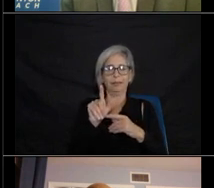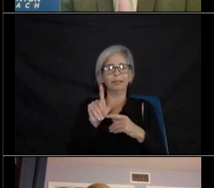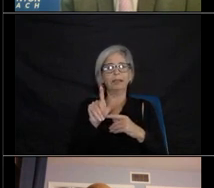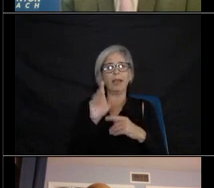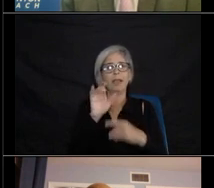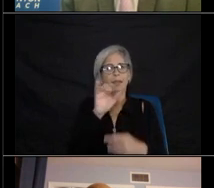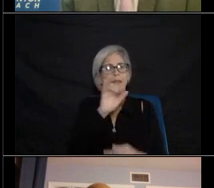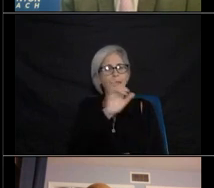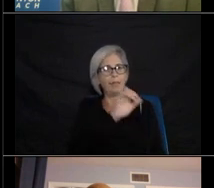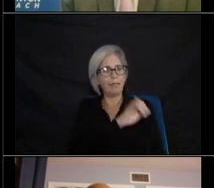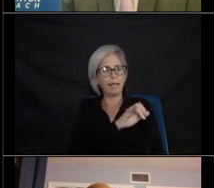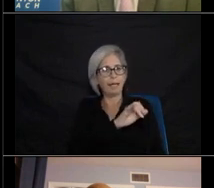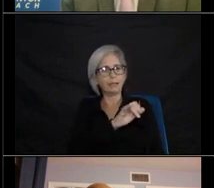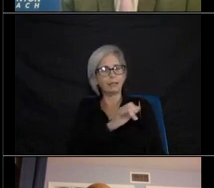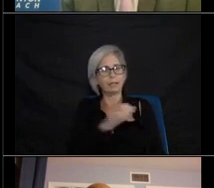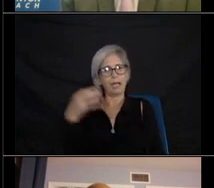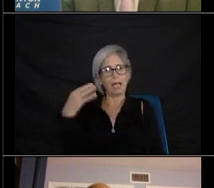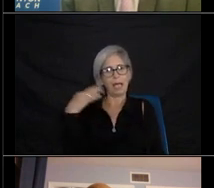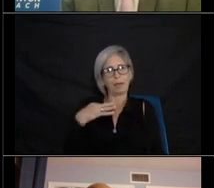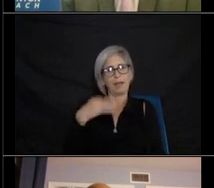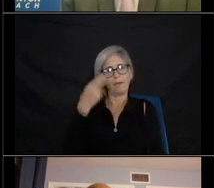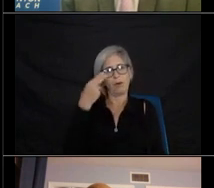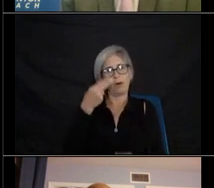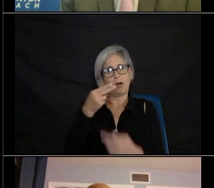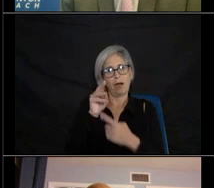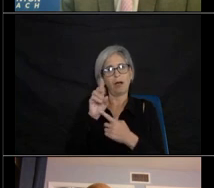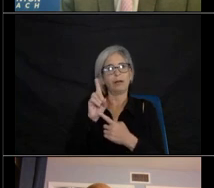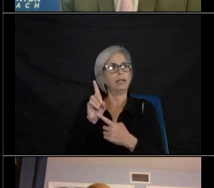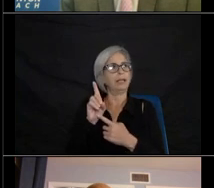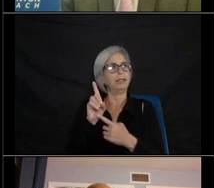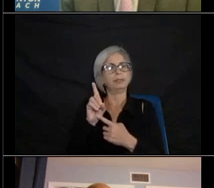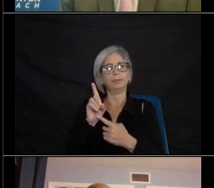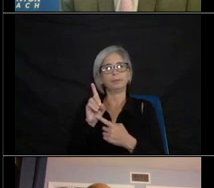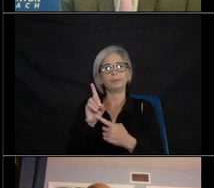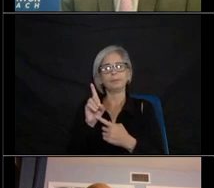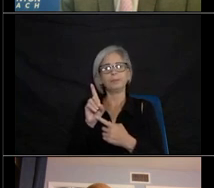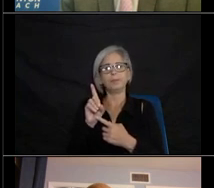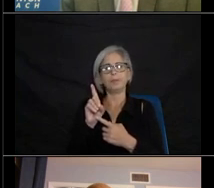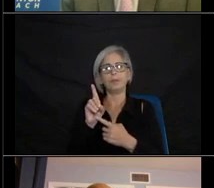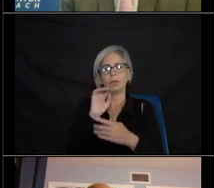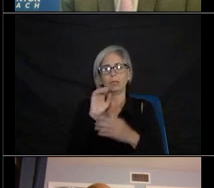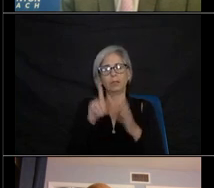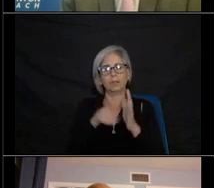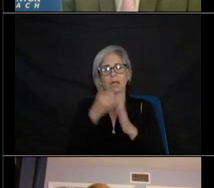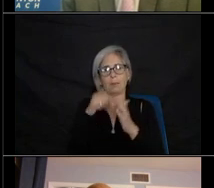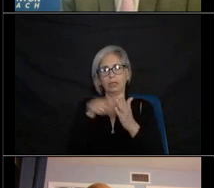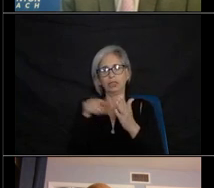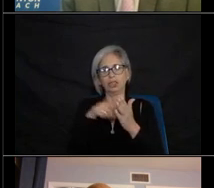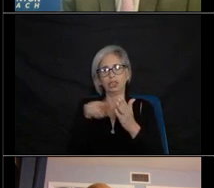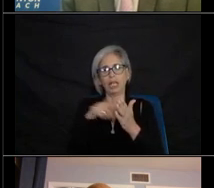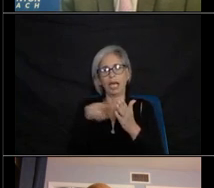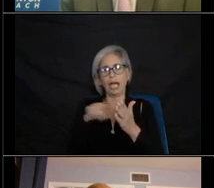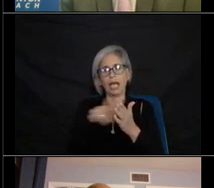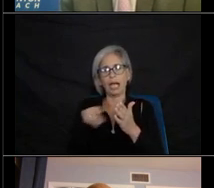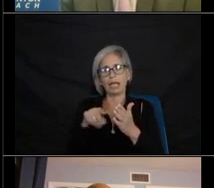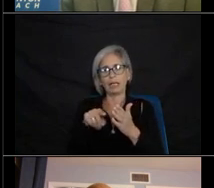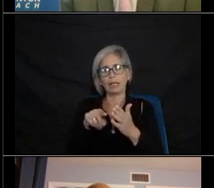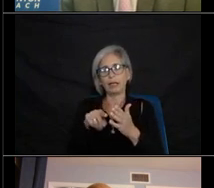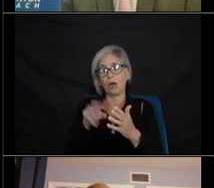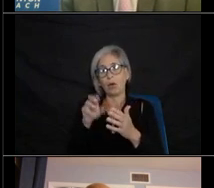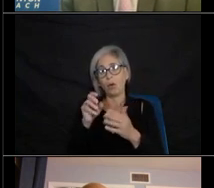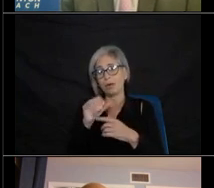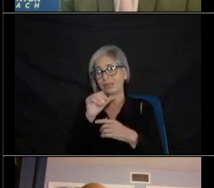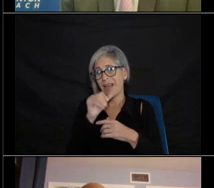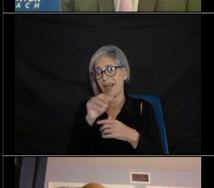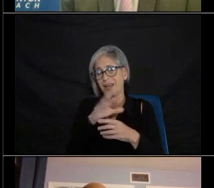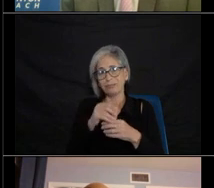they're putting in an application for HUD to dispose of properties. We need a double check to make sure that this is part of that or it's not part of that.